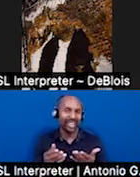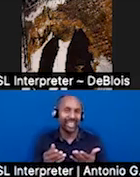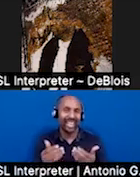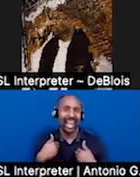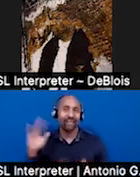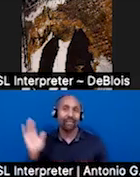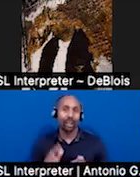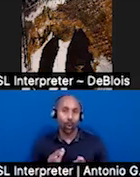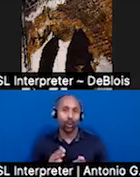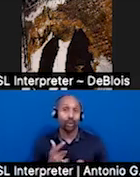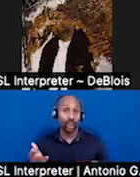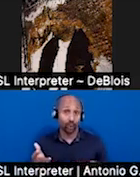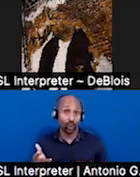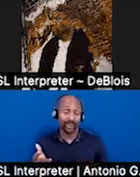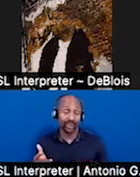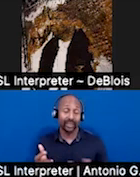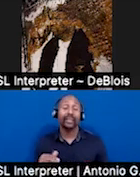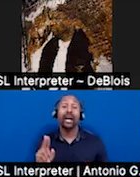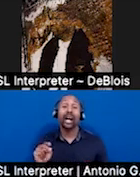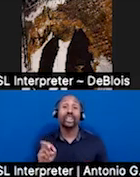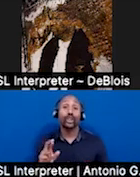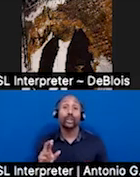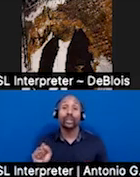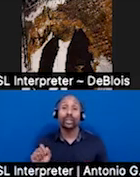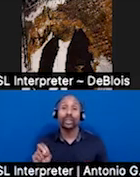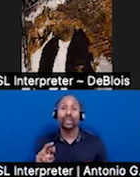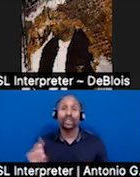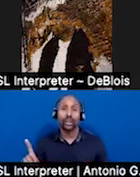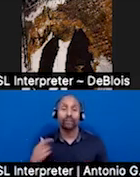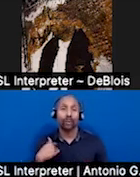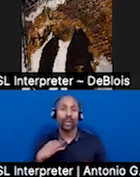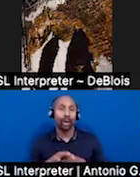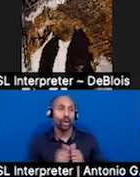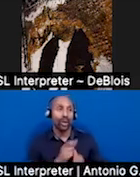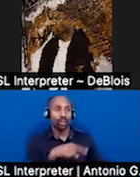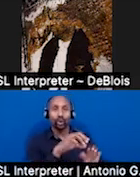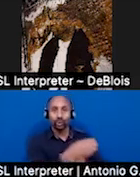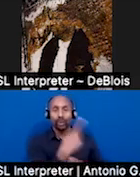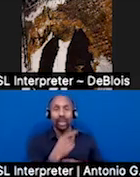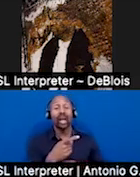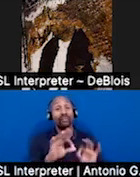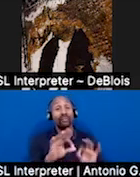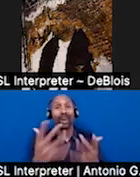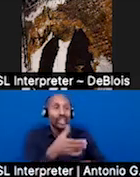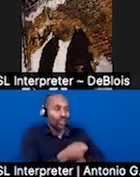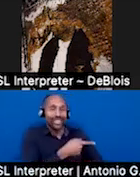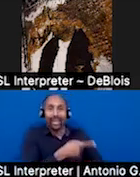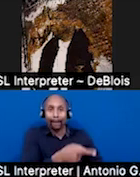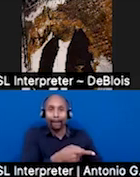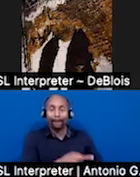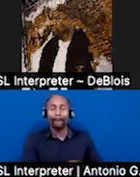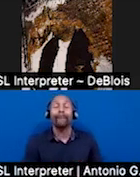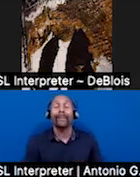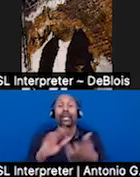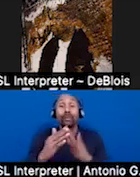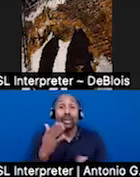important, because those are the organizations that are already trusted by families, who are from the most underserved communities, have